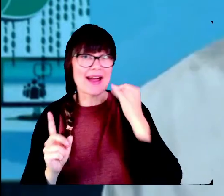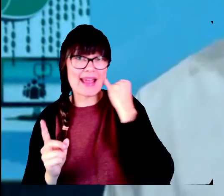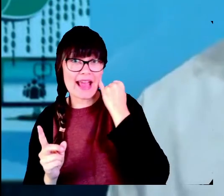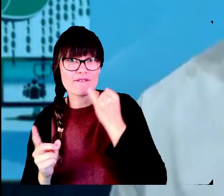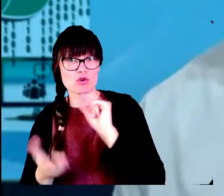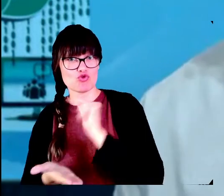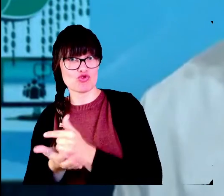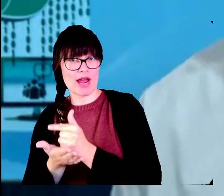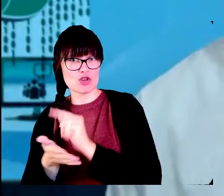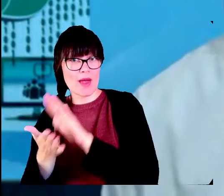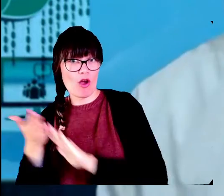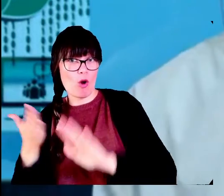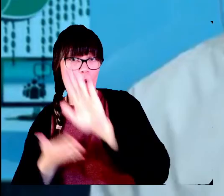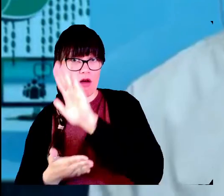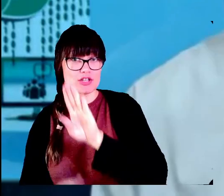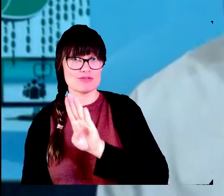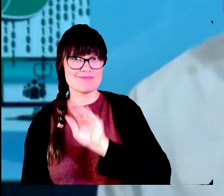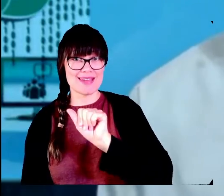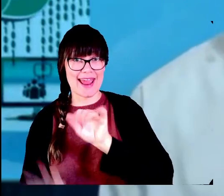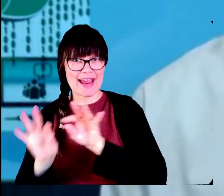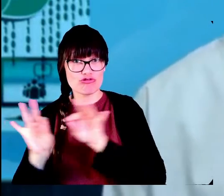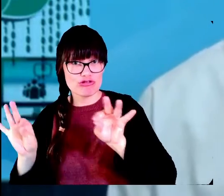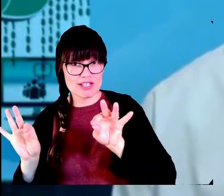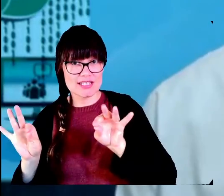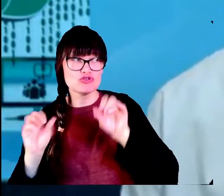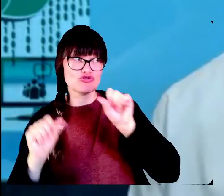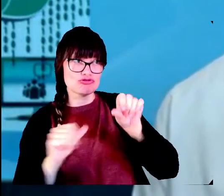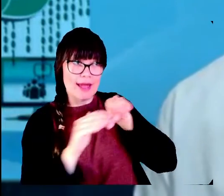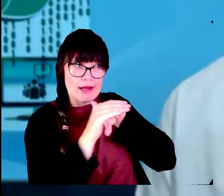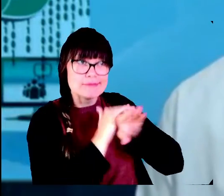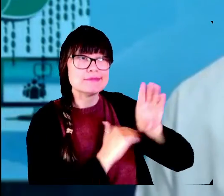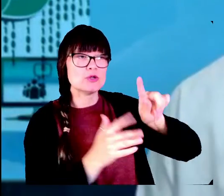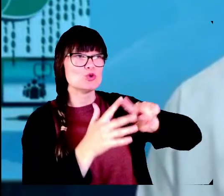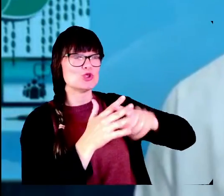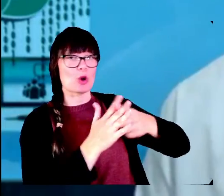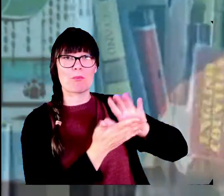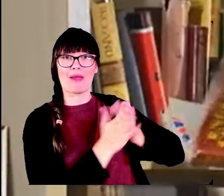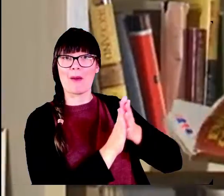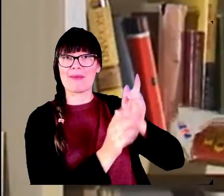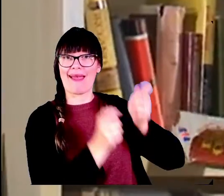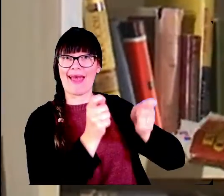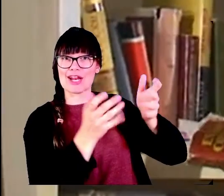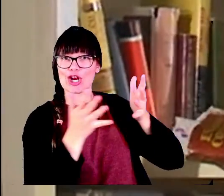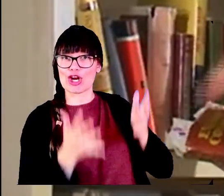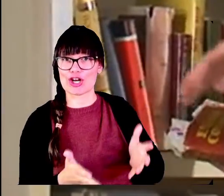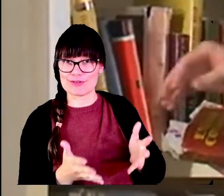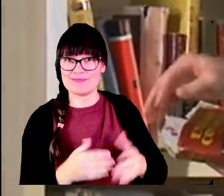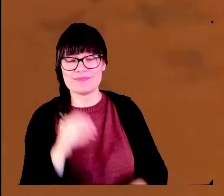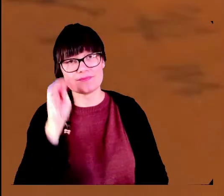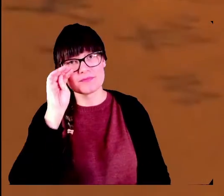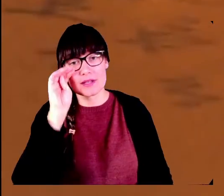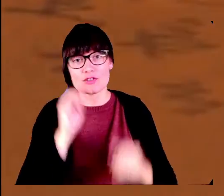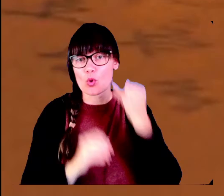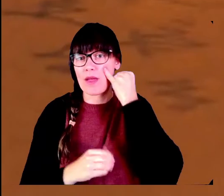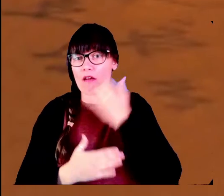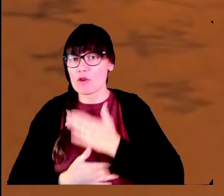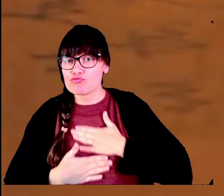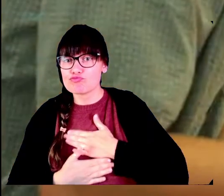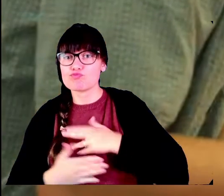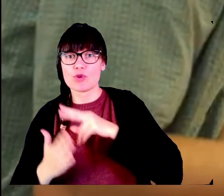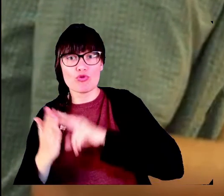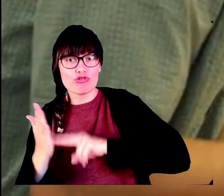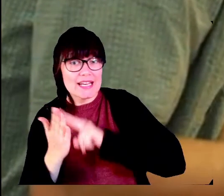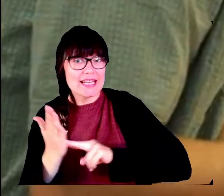and get the degree, you could walk in and be the editor. So if you like to read, if you like to write,